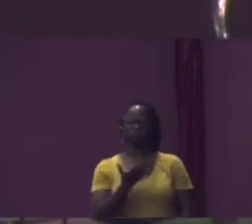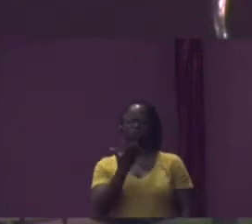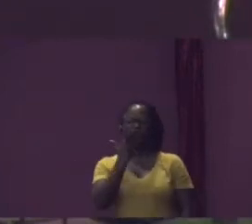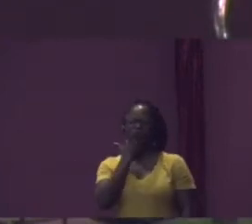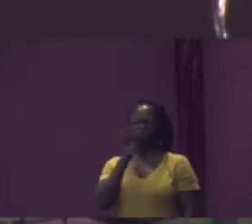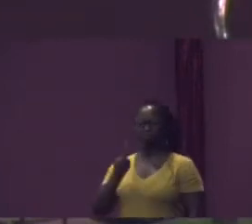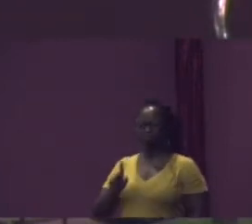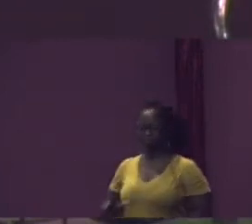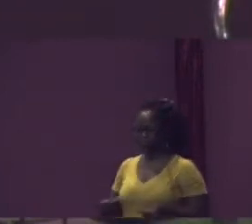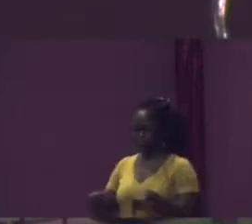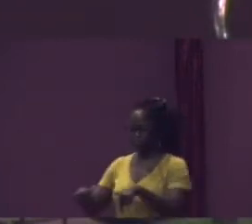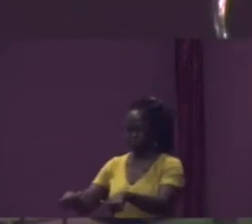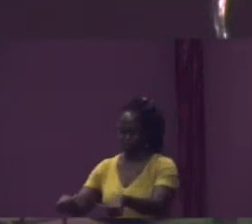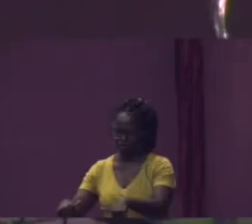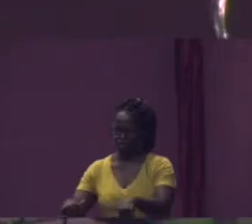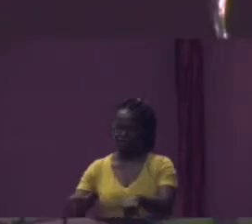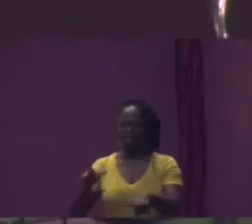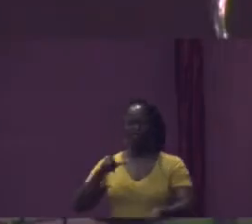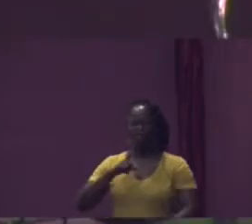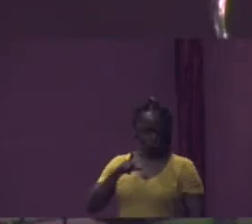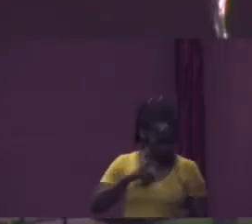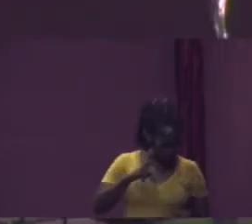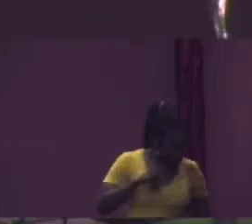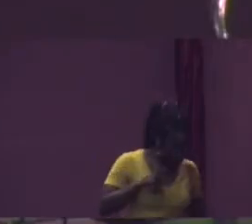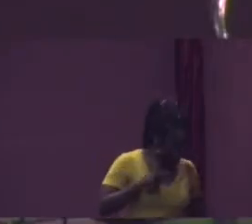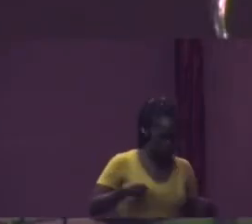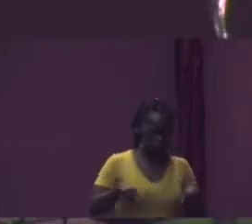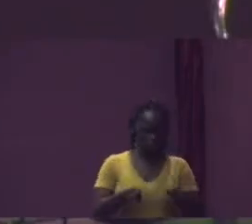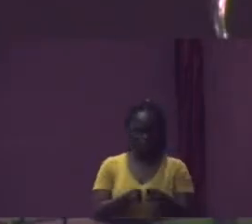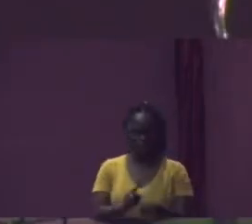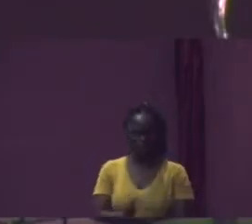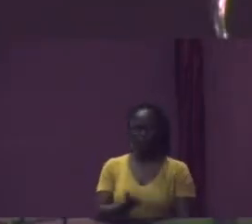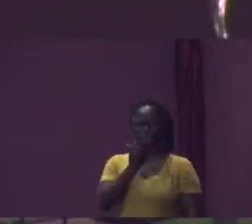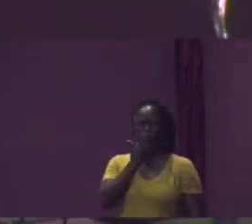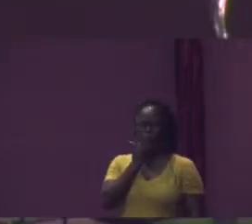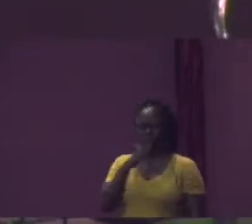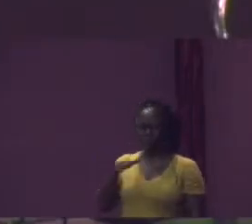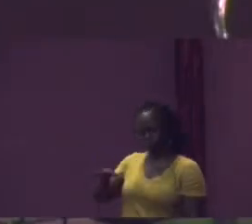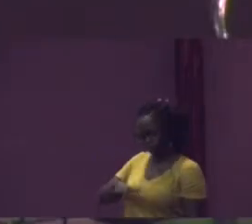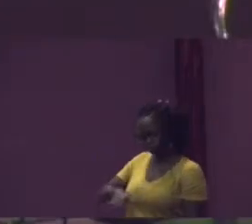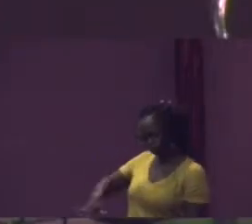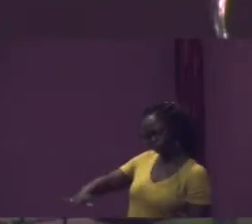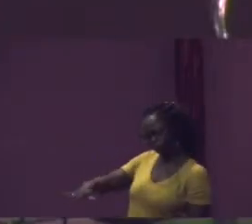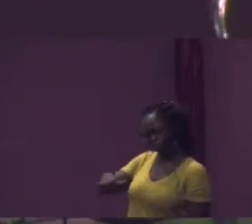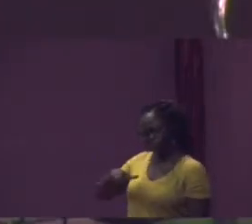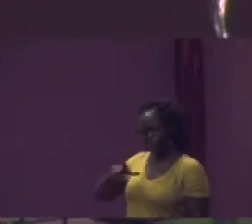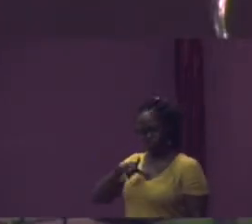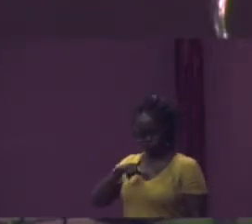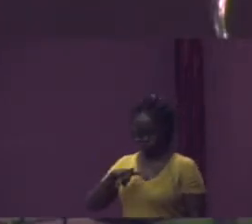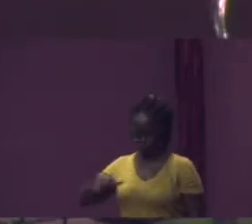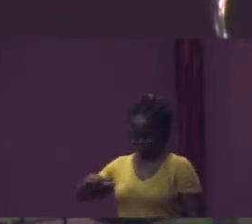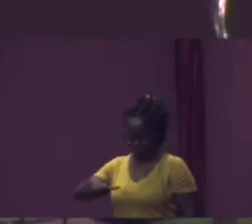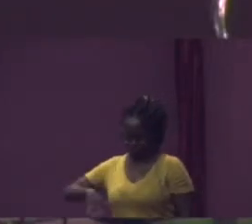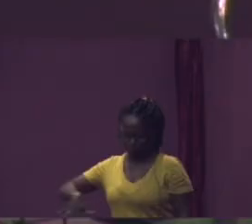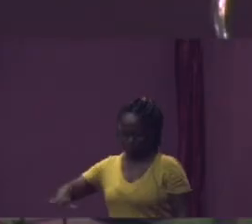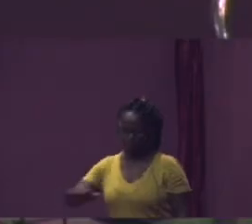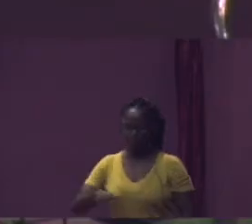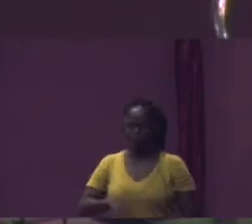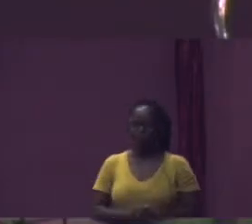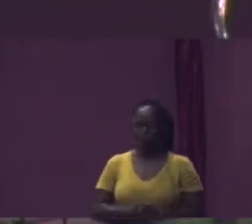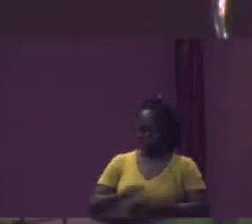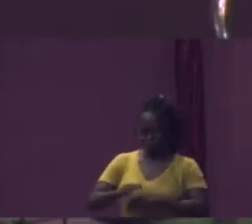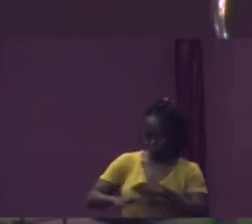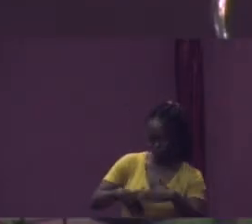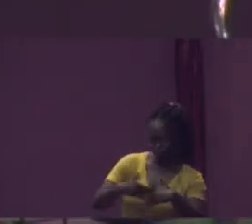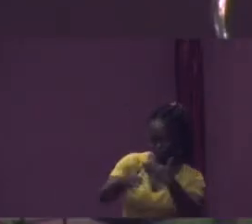by a new litigation-based climate. It is a stage in the history of childbirth replete with ironies,